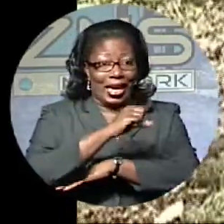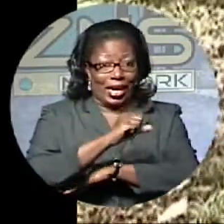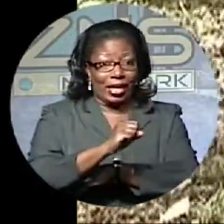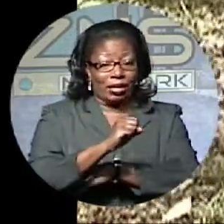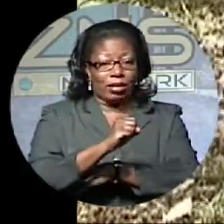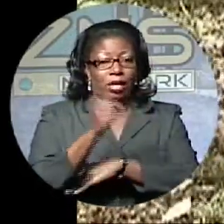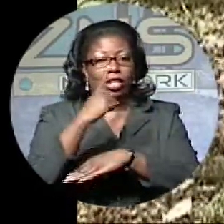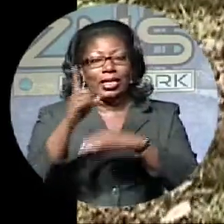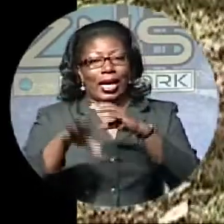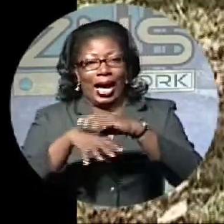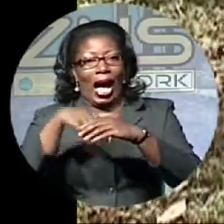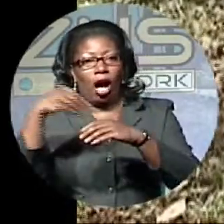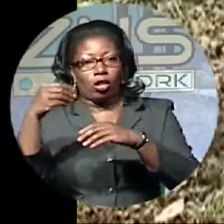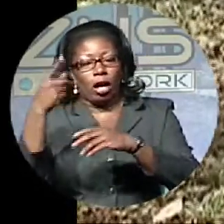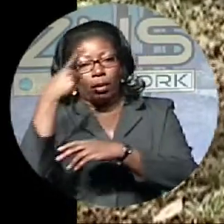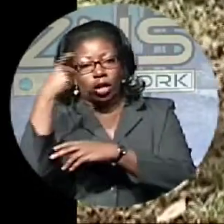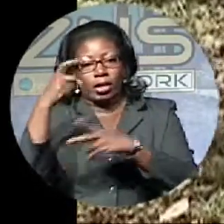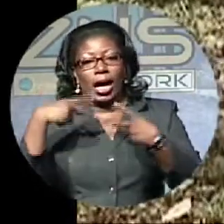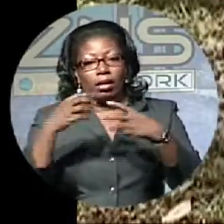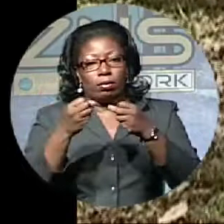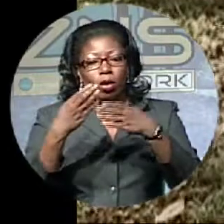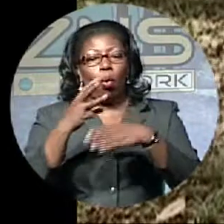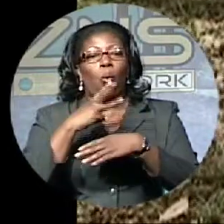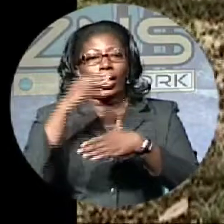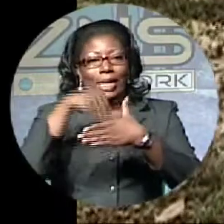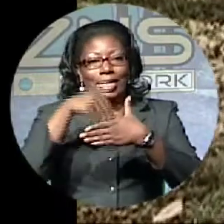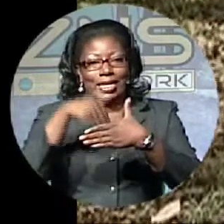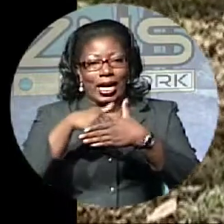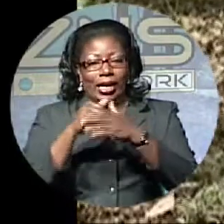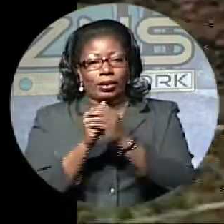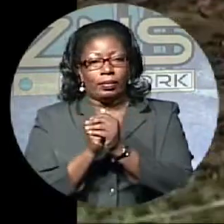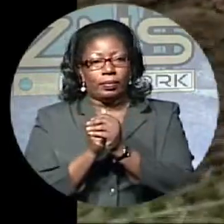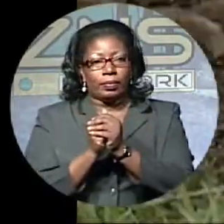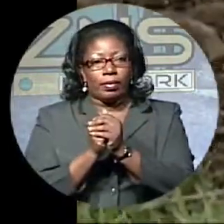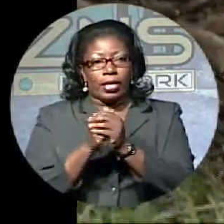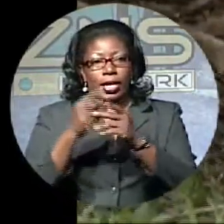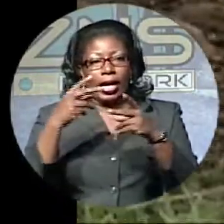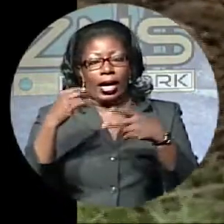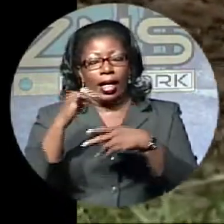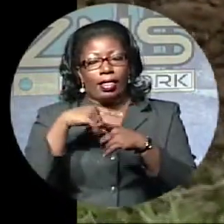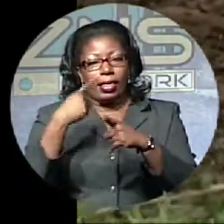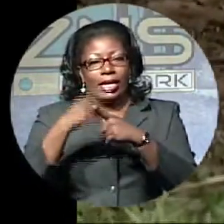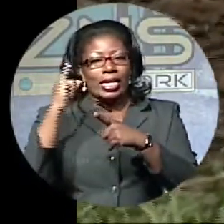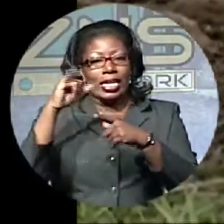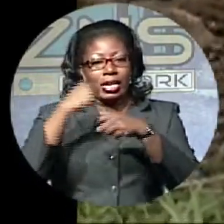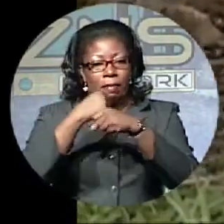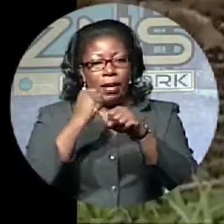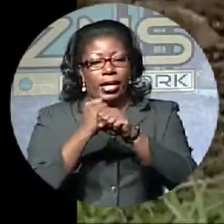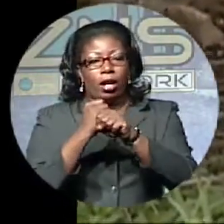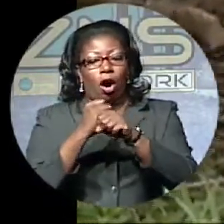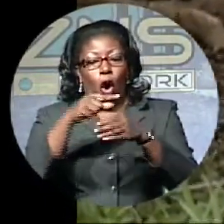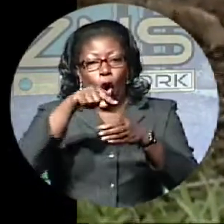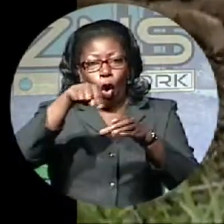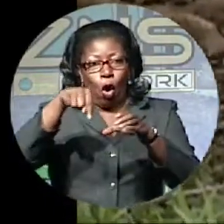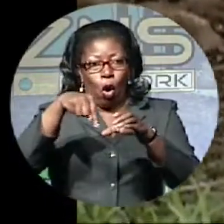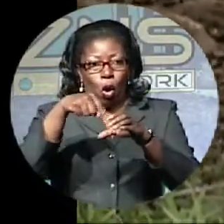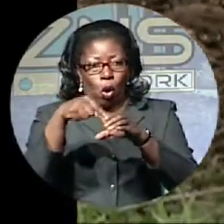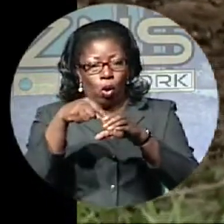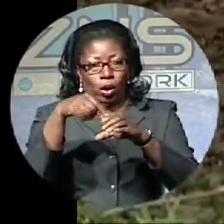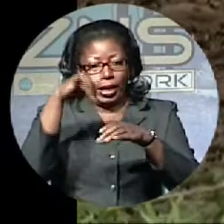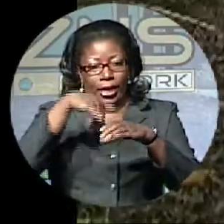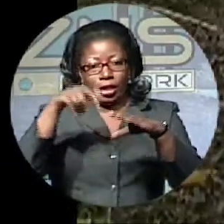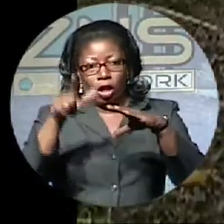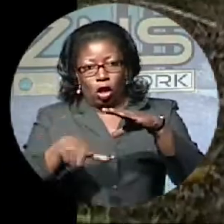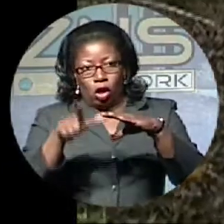the wall that was retaining all of the standing water. And gradually, having punched a hole in the lower realms